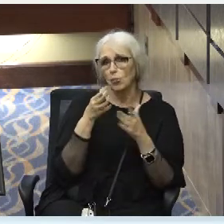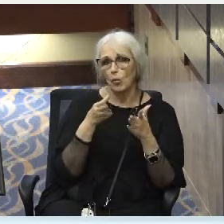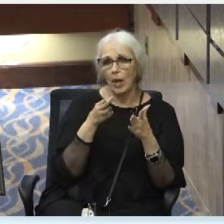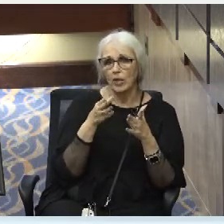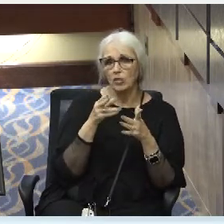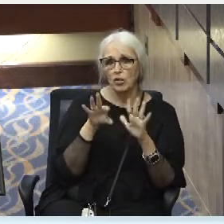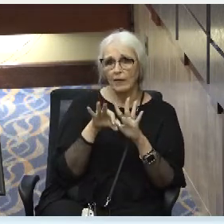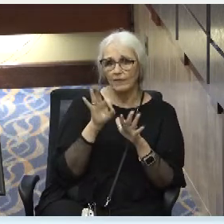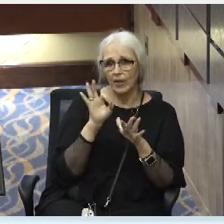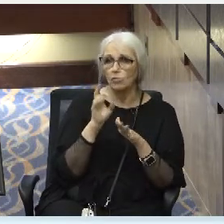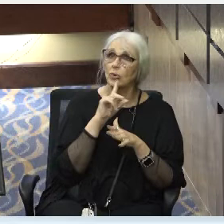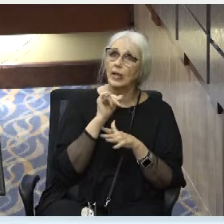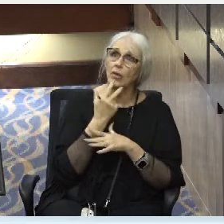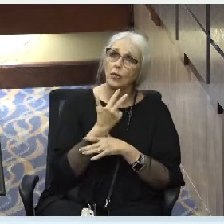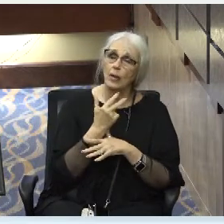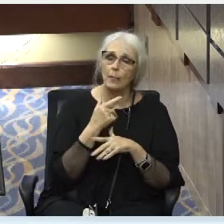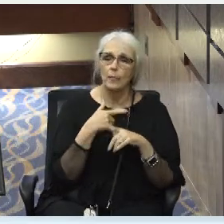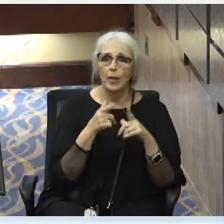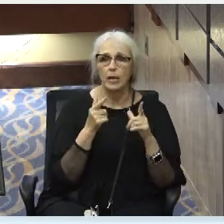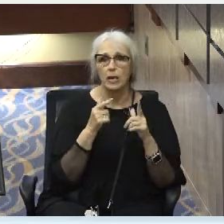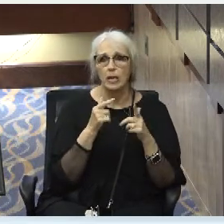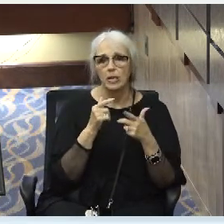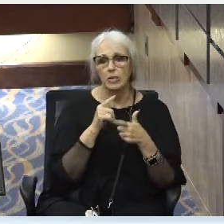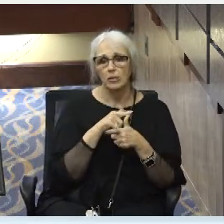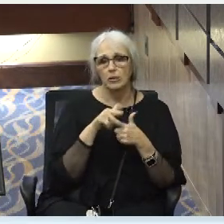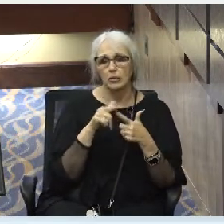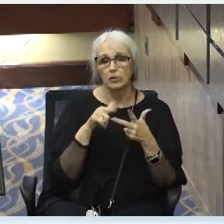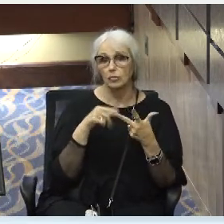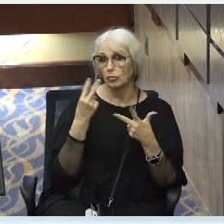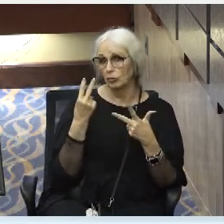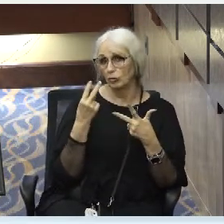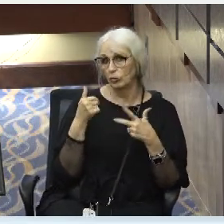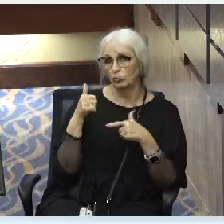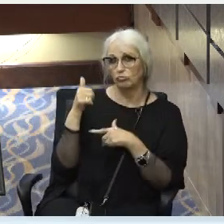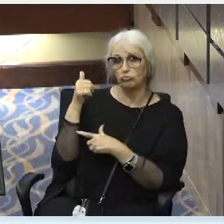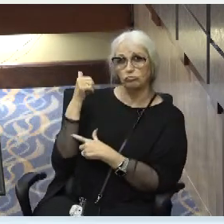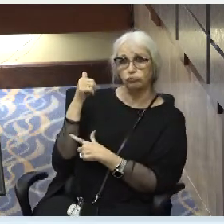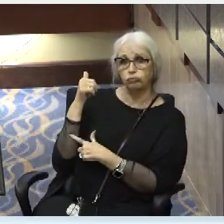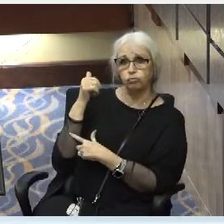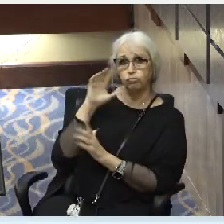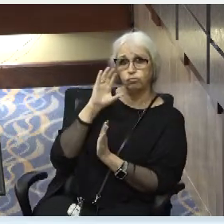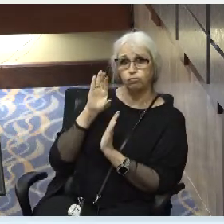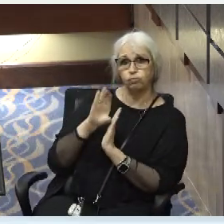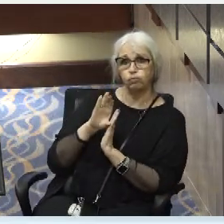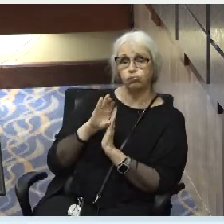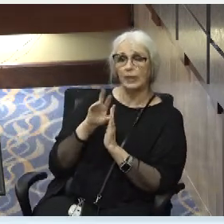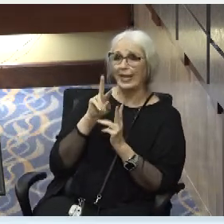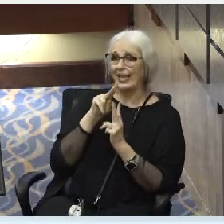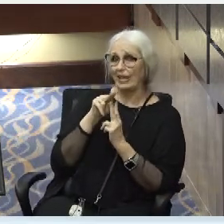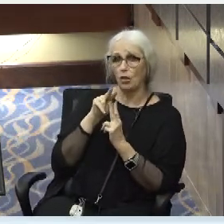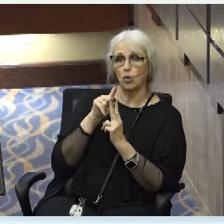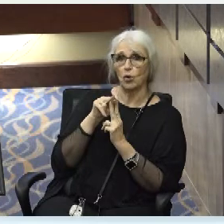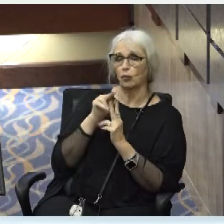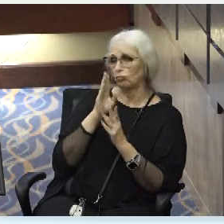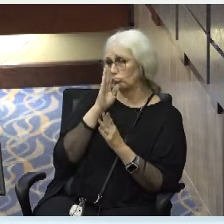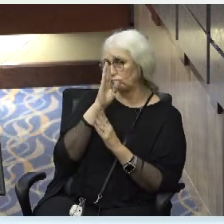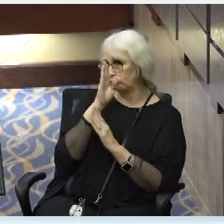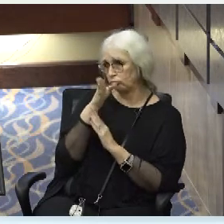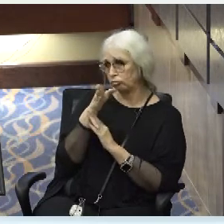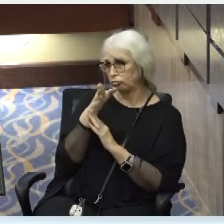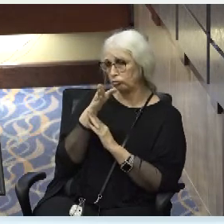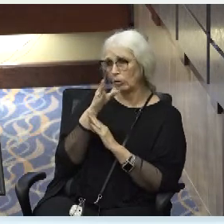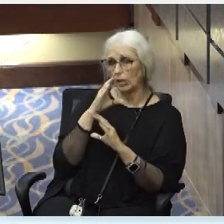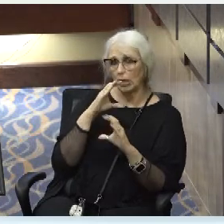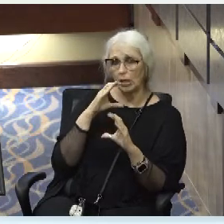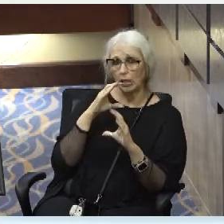there. Well, there's 3, but there are 2 up on your screen right here. Either one of those will take you to our interactive